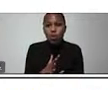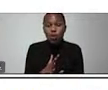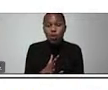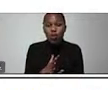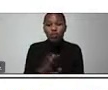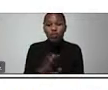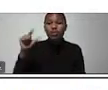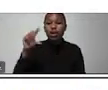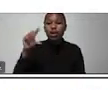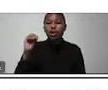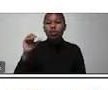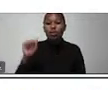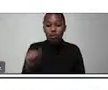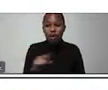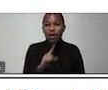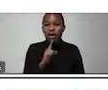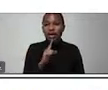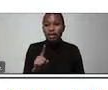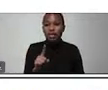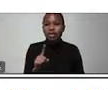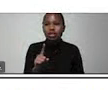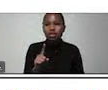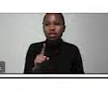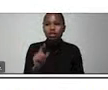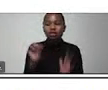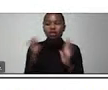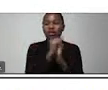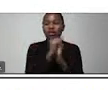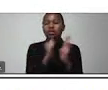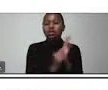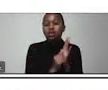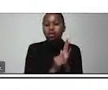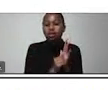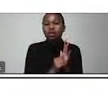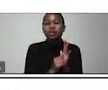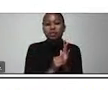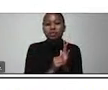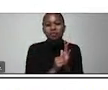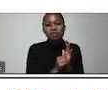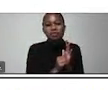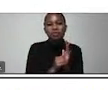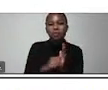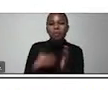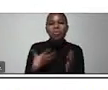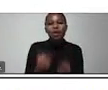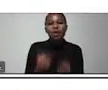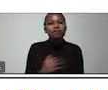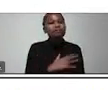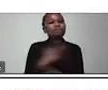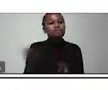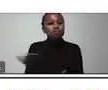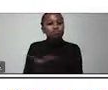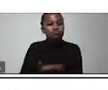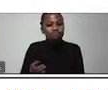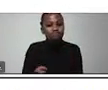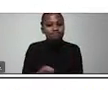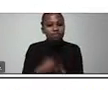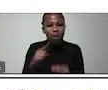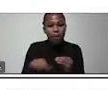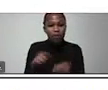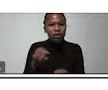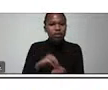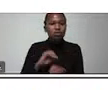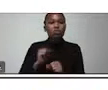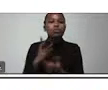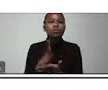AGOA is actually on the agenda, and that we are actually having, you know, extensive discussions actually on this matter, and also to make sure